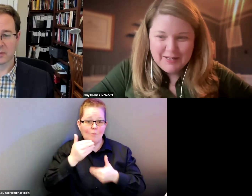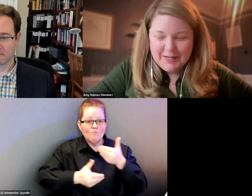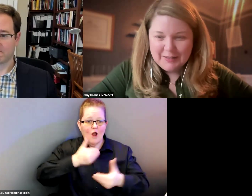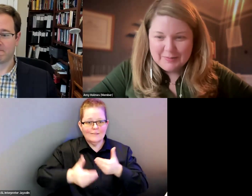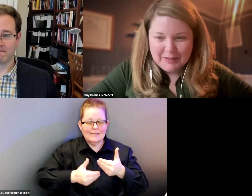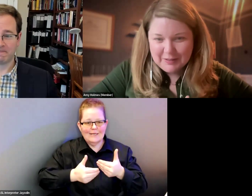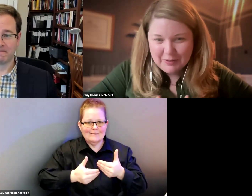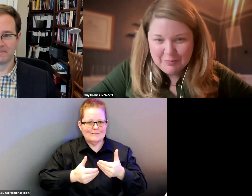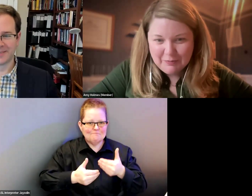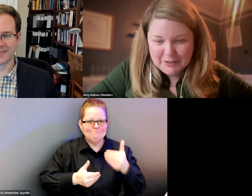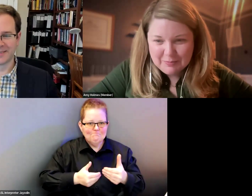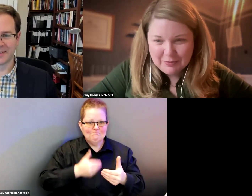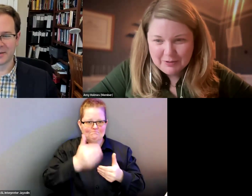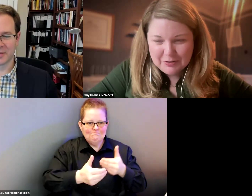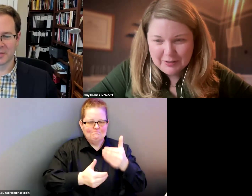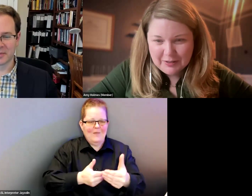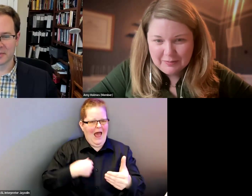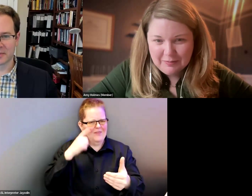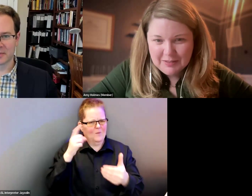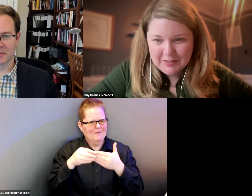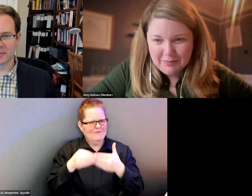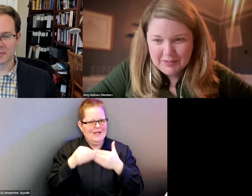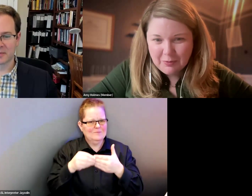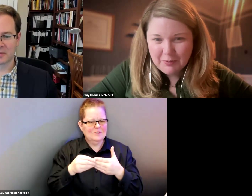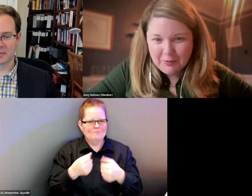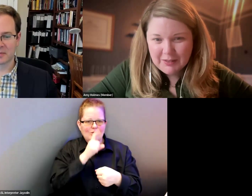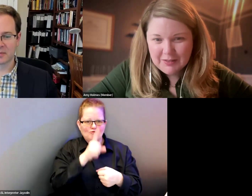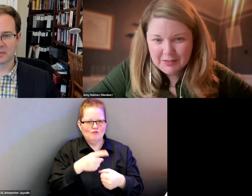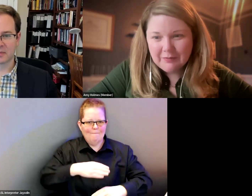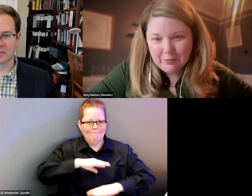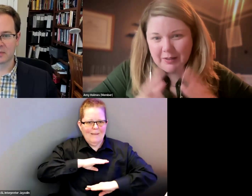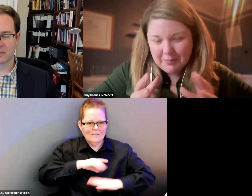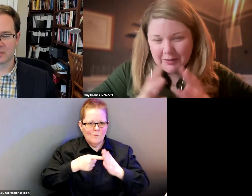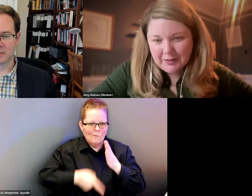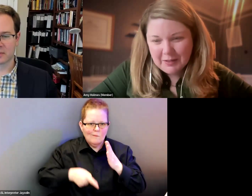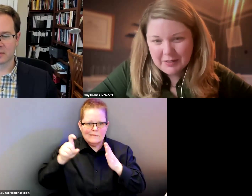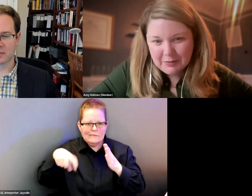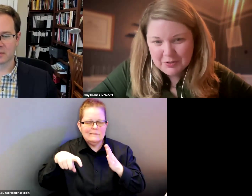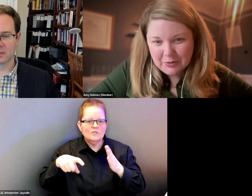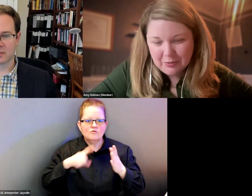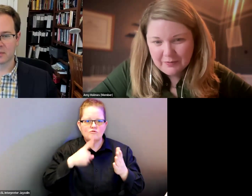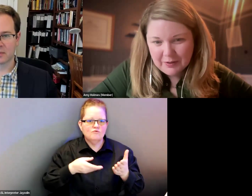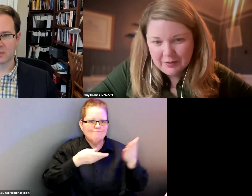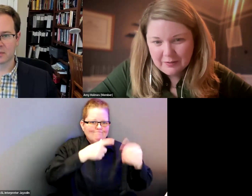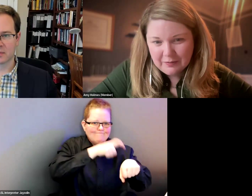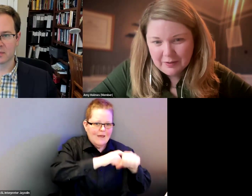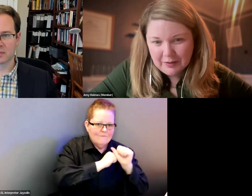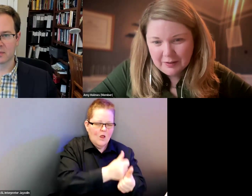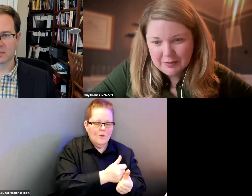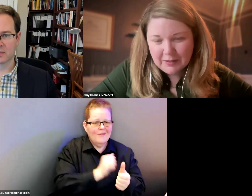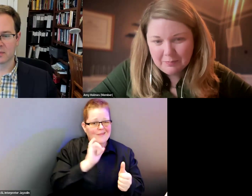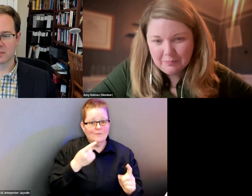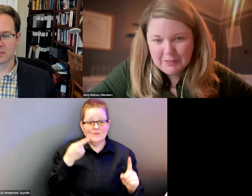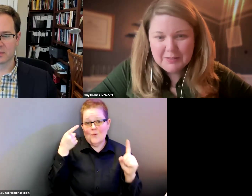but I think we can be flexible to make sure it kind of meets what we need to deliver when. But that I think was the goal of